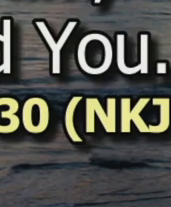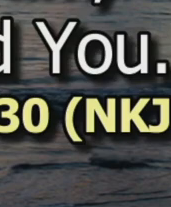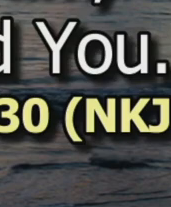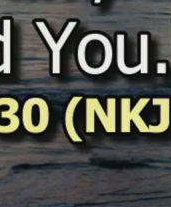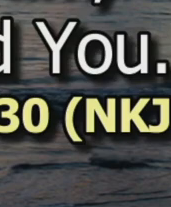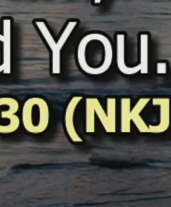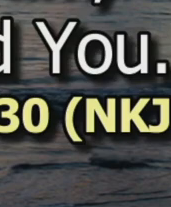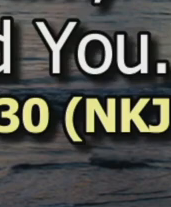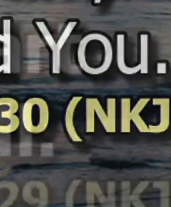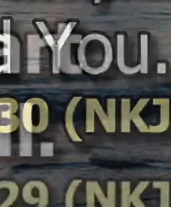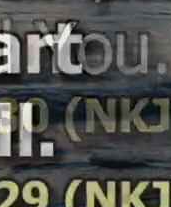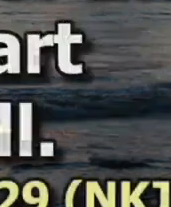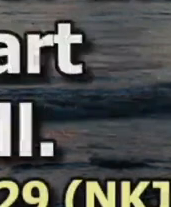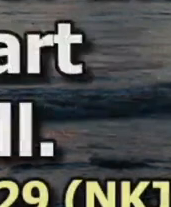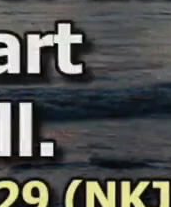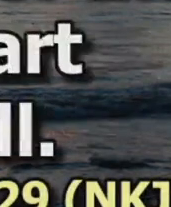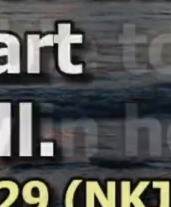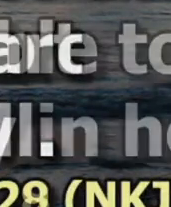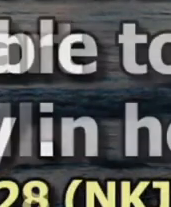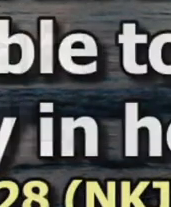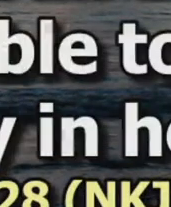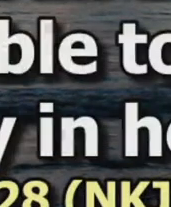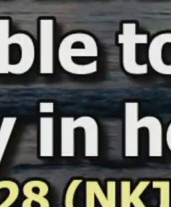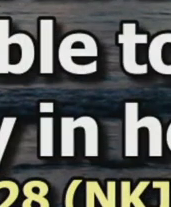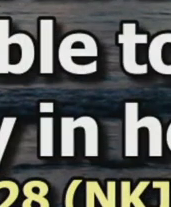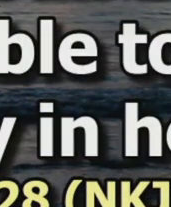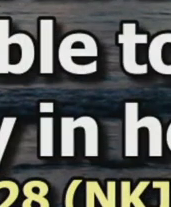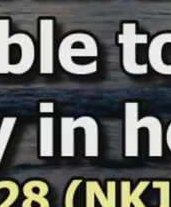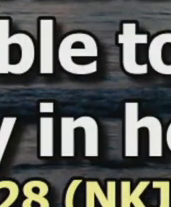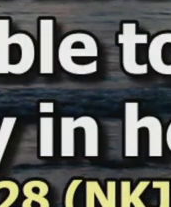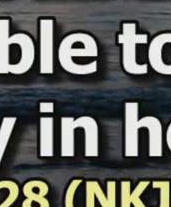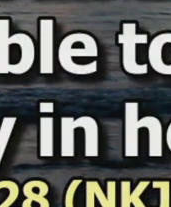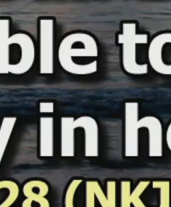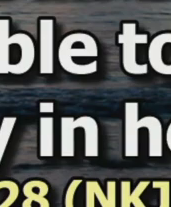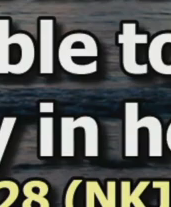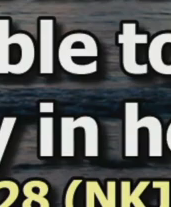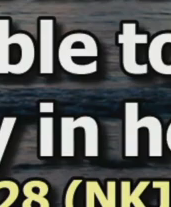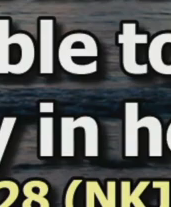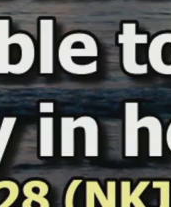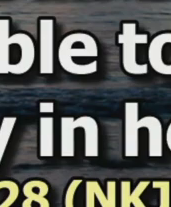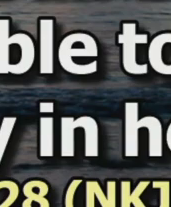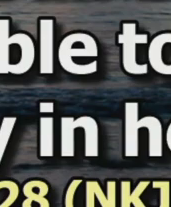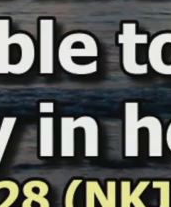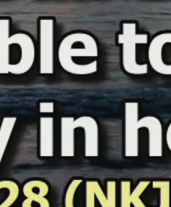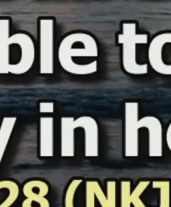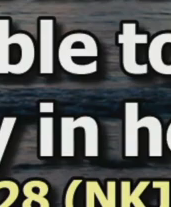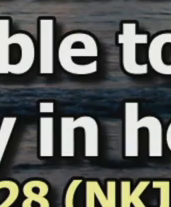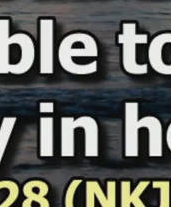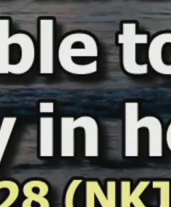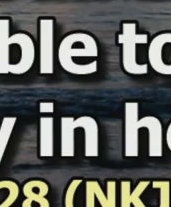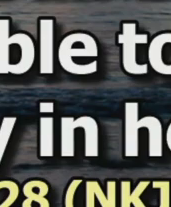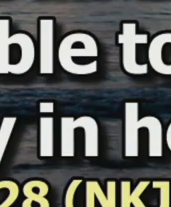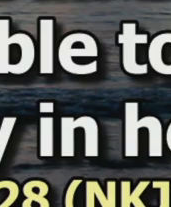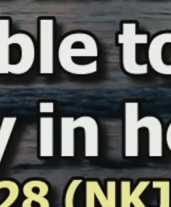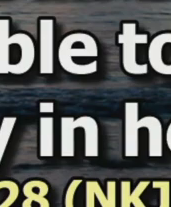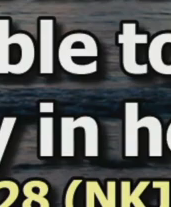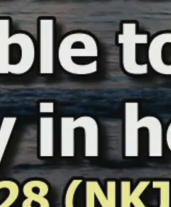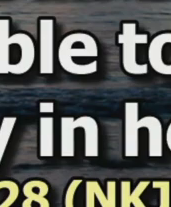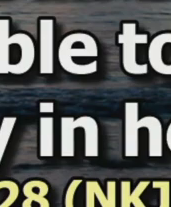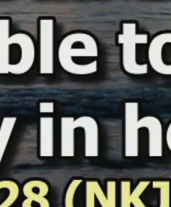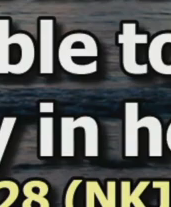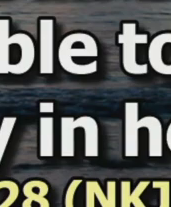verse 28-30. Tukisoma Mathayo 10:28 hadi 29. Sorry, did I say Matthew? I said Mark.